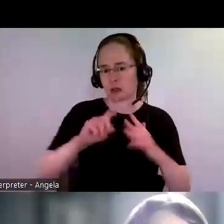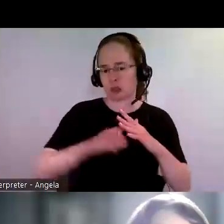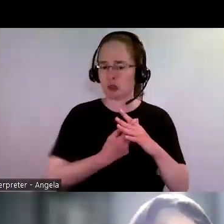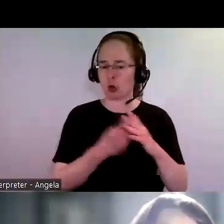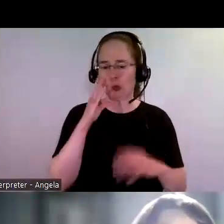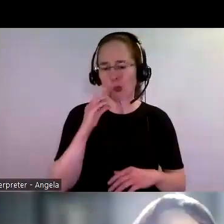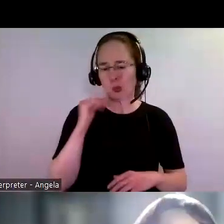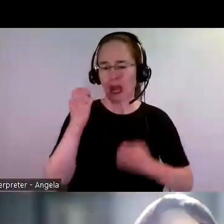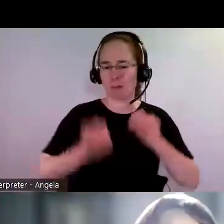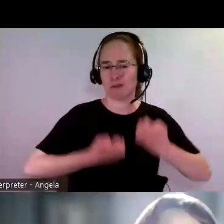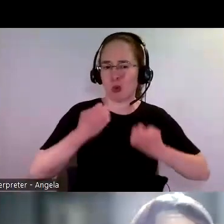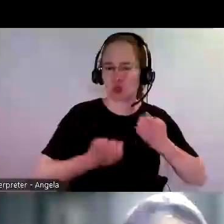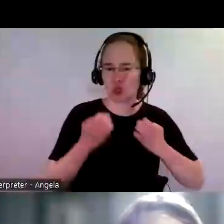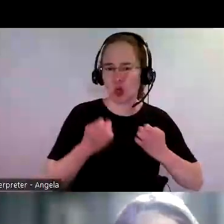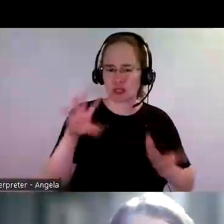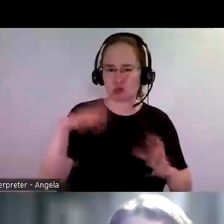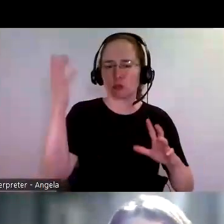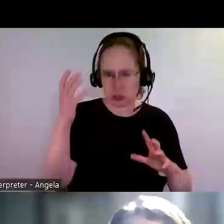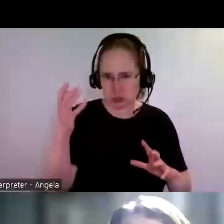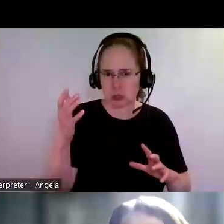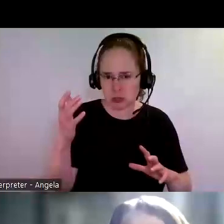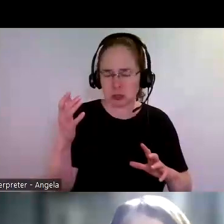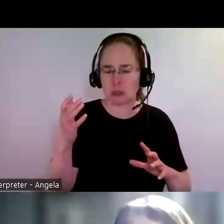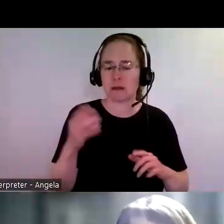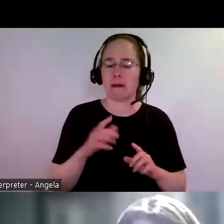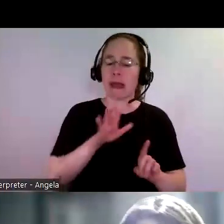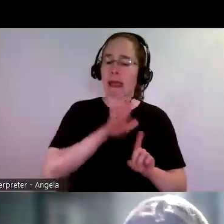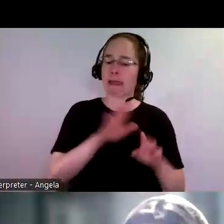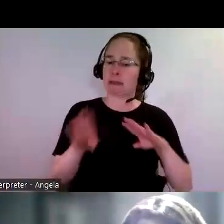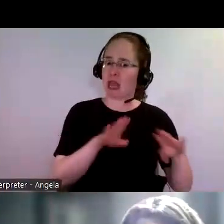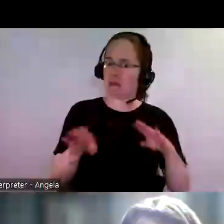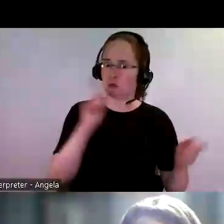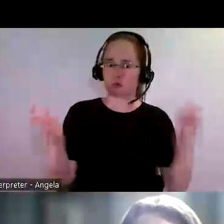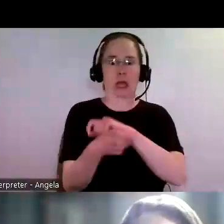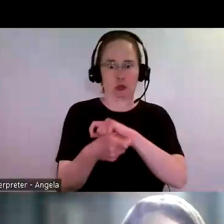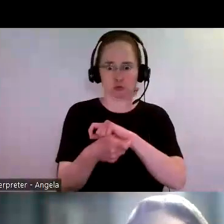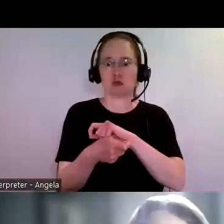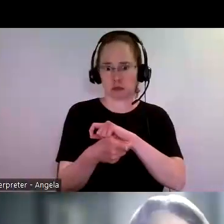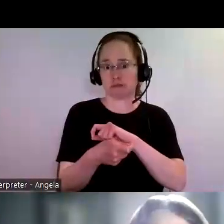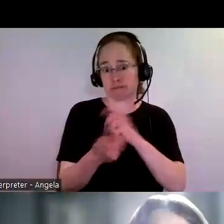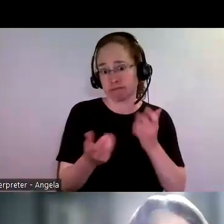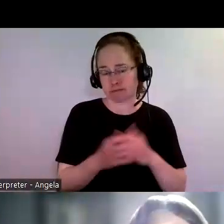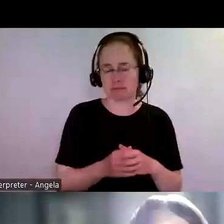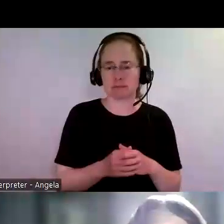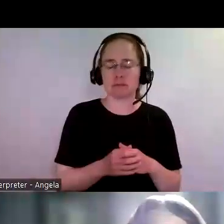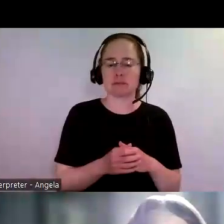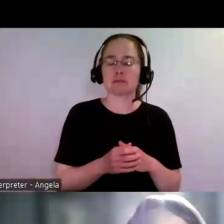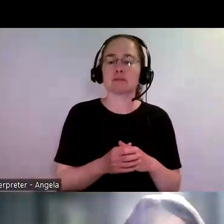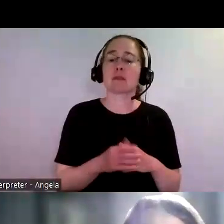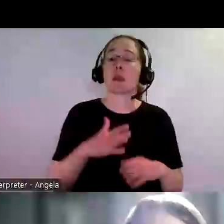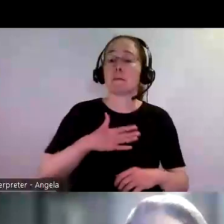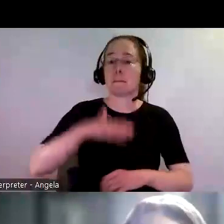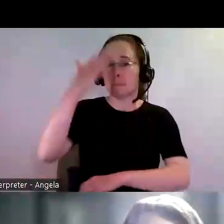some emotional disruptions and his behavior changed a bit. So he then